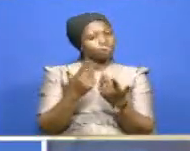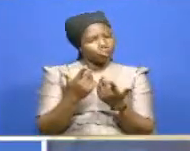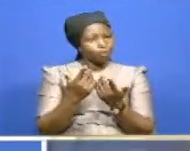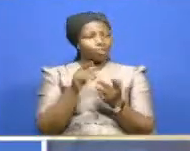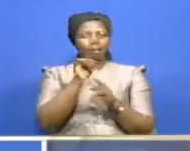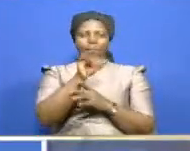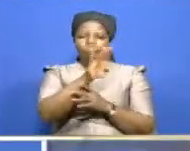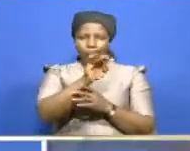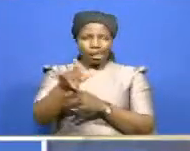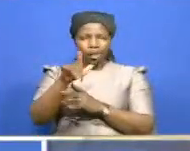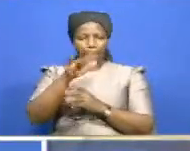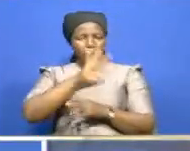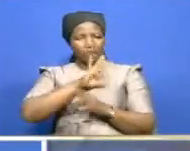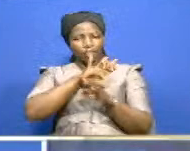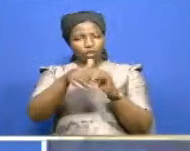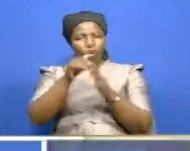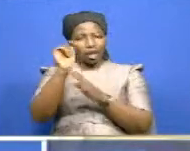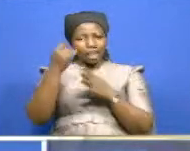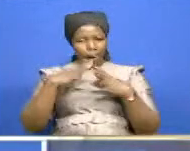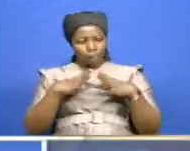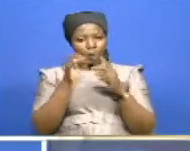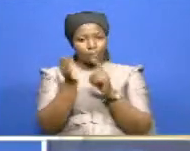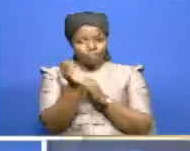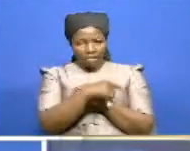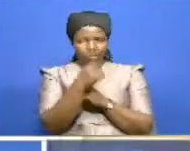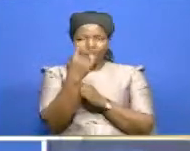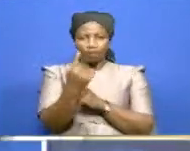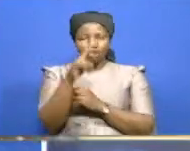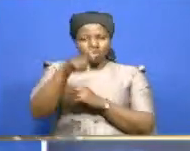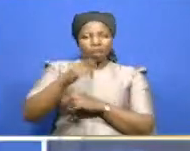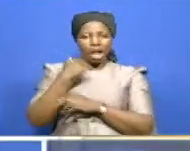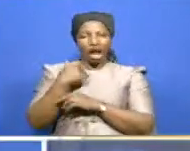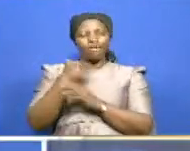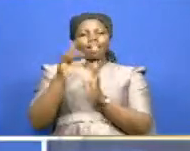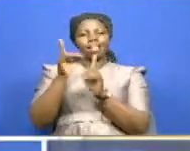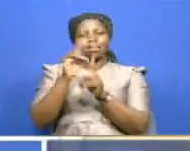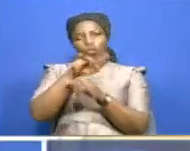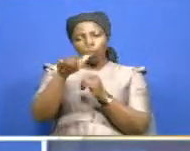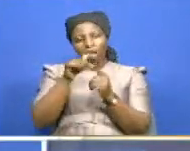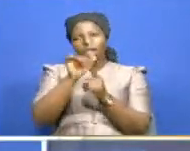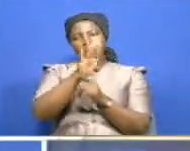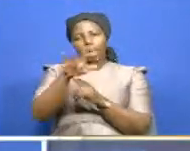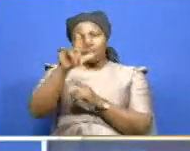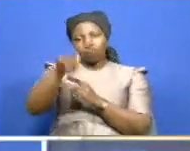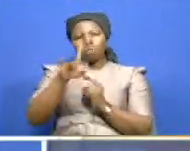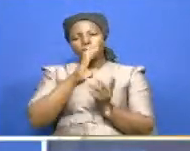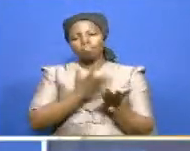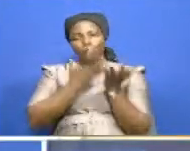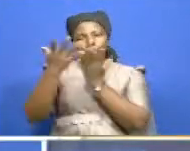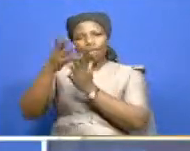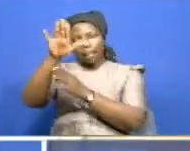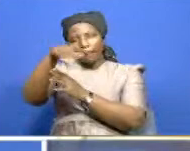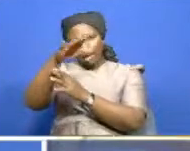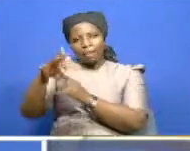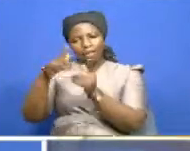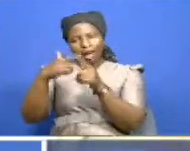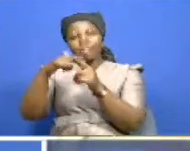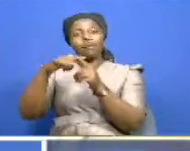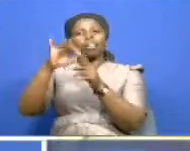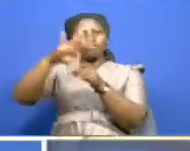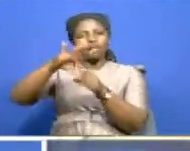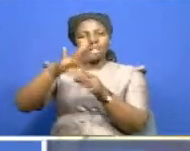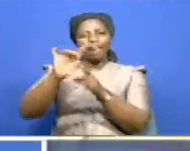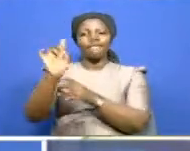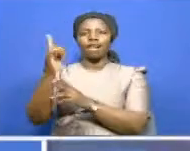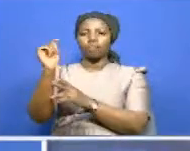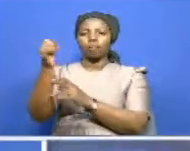Kenyans, and by January we should have a date for the bill to be presented before the Houses of Parliament and a referendum in the first quarter